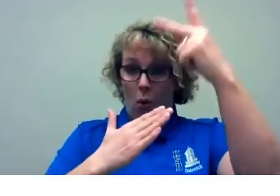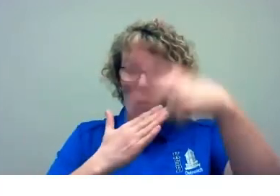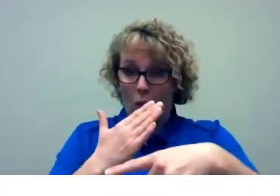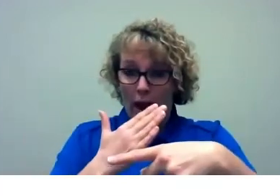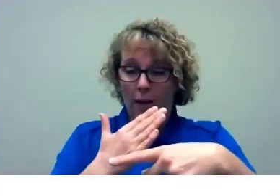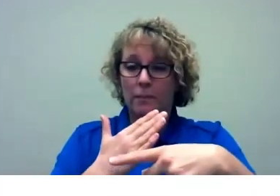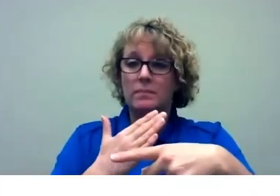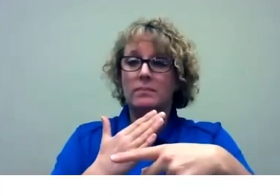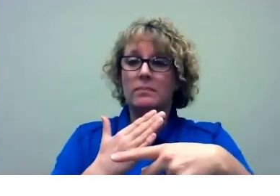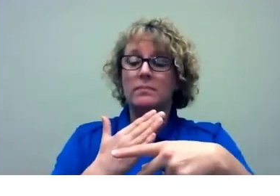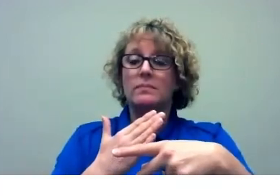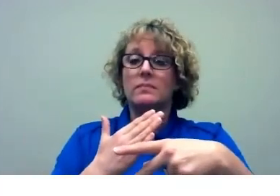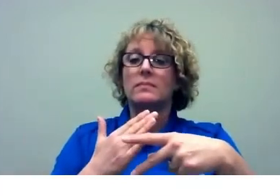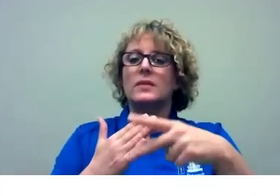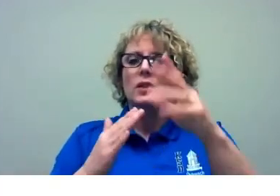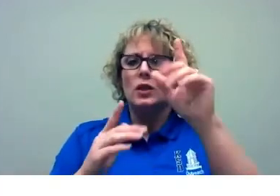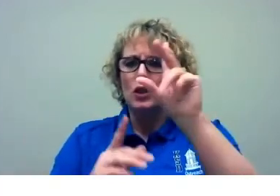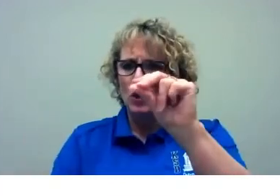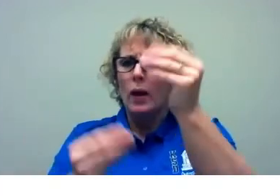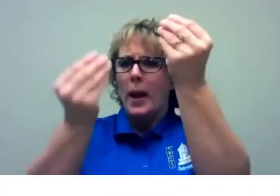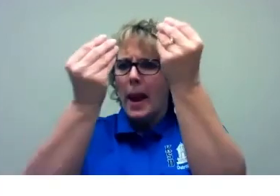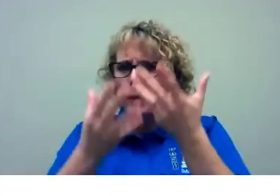resources?